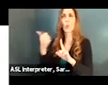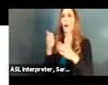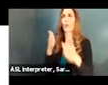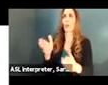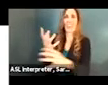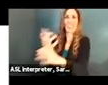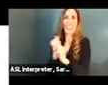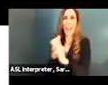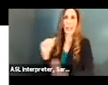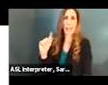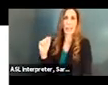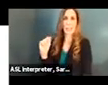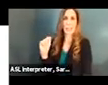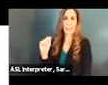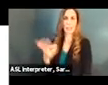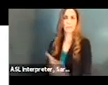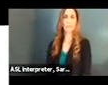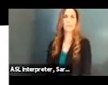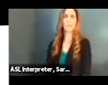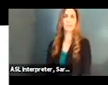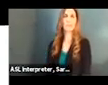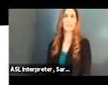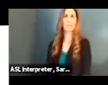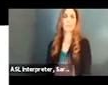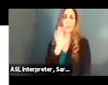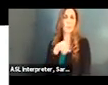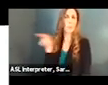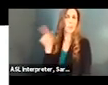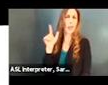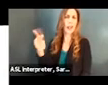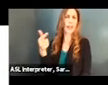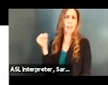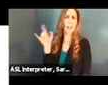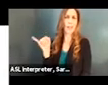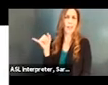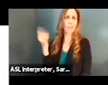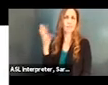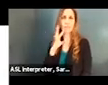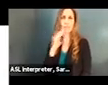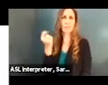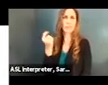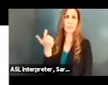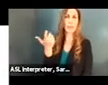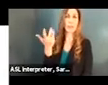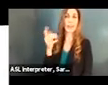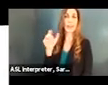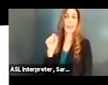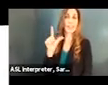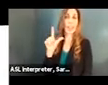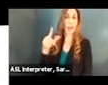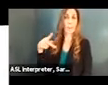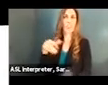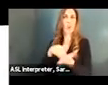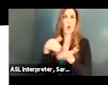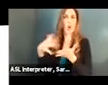AT. So I know that Haley's going to talk in a little while. SLPs often find themselves in the role of